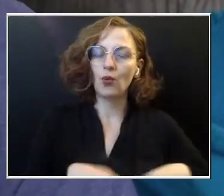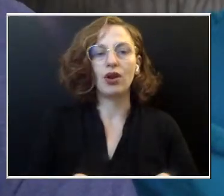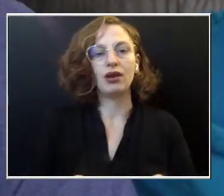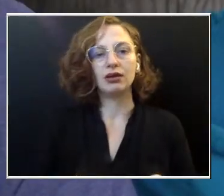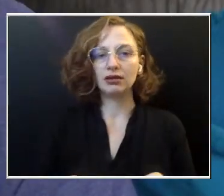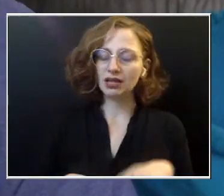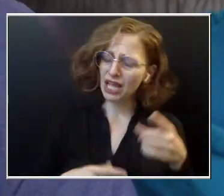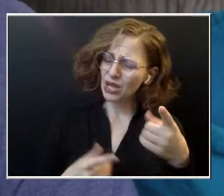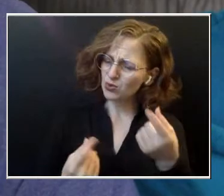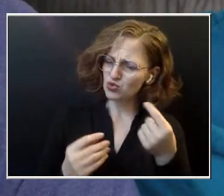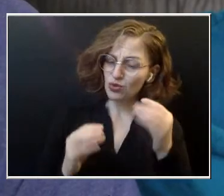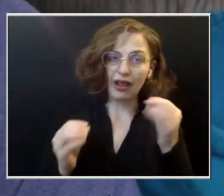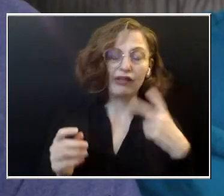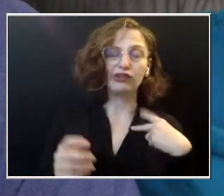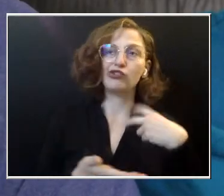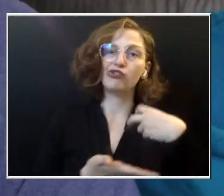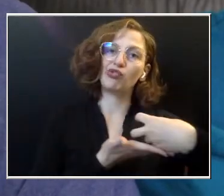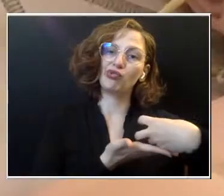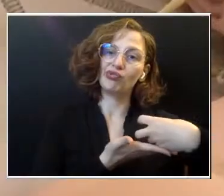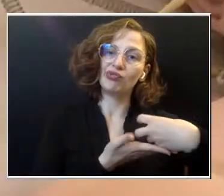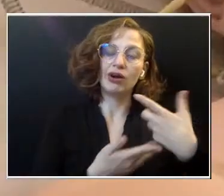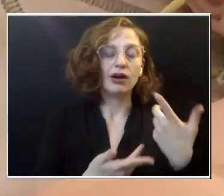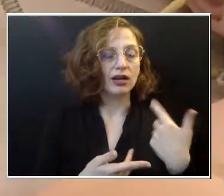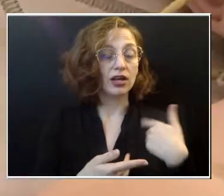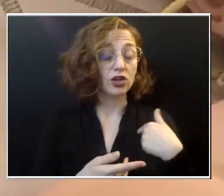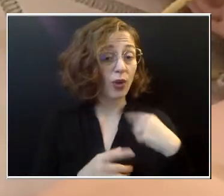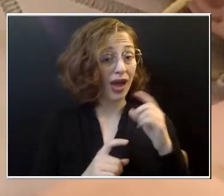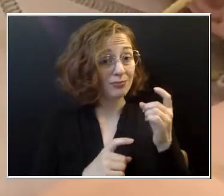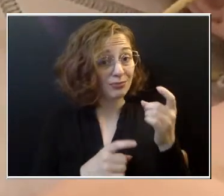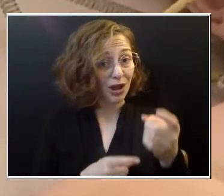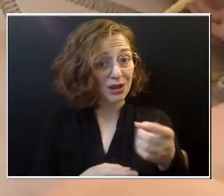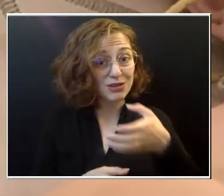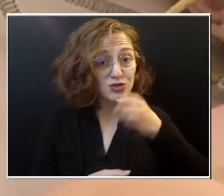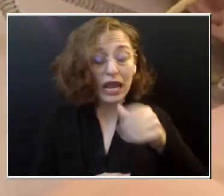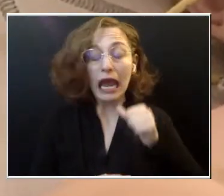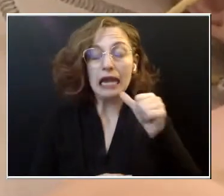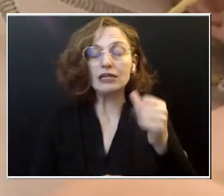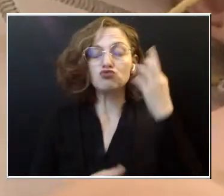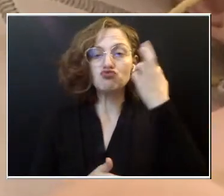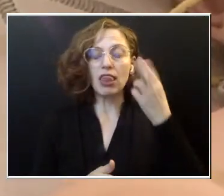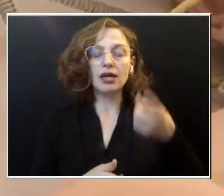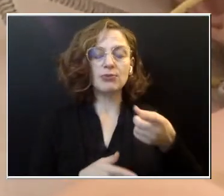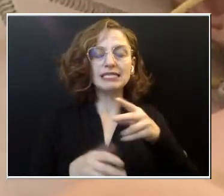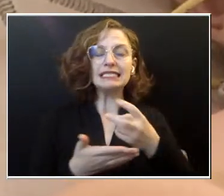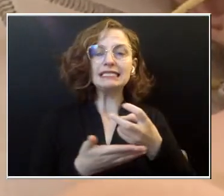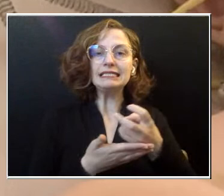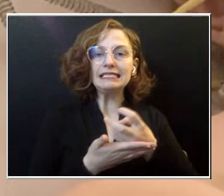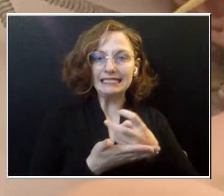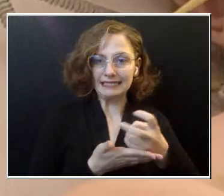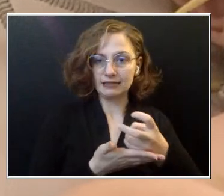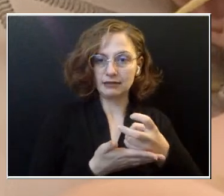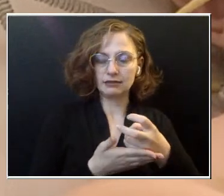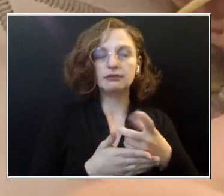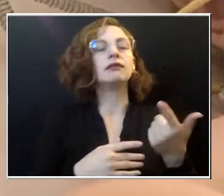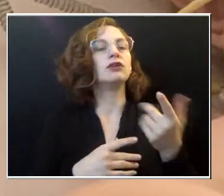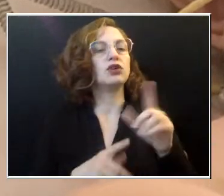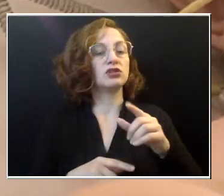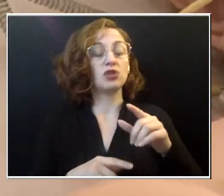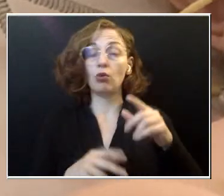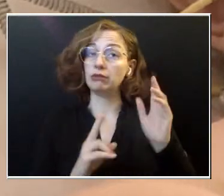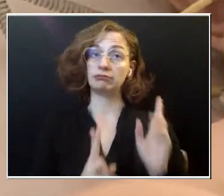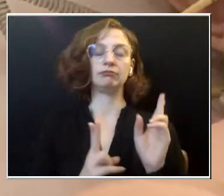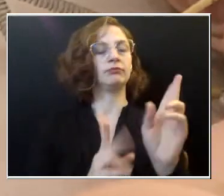was seizing up, but that's what he did. Amy rushed Camden to the local hospital in Pittsburg, Kansas. Doctors told